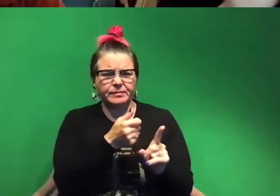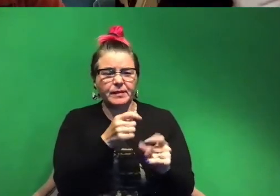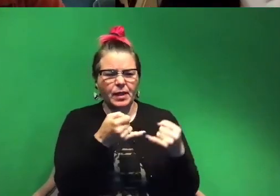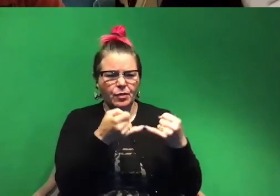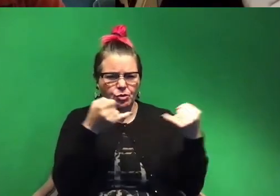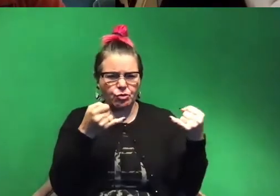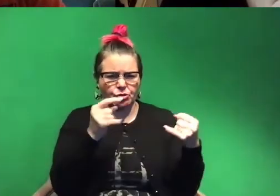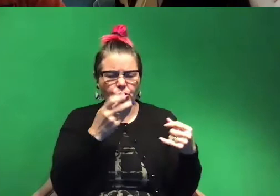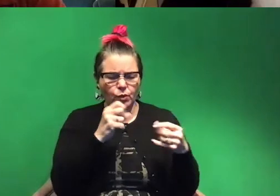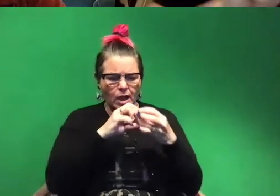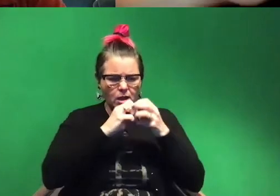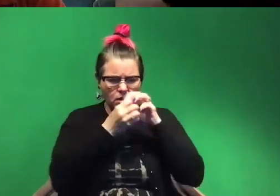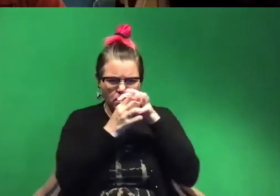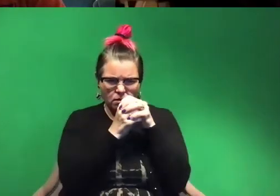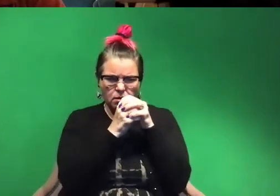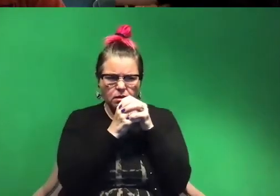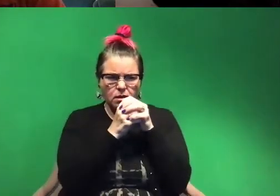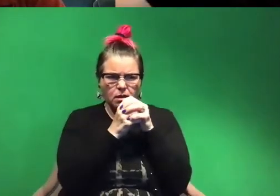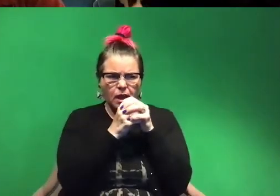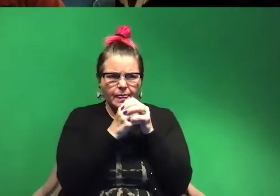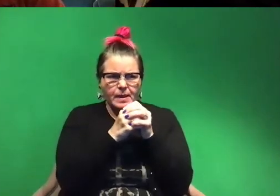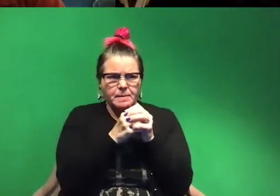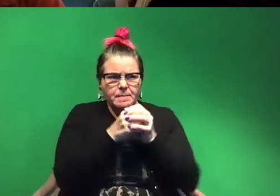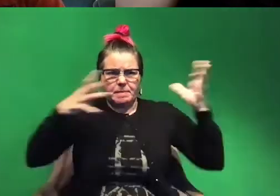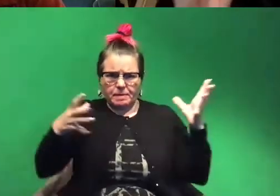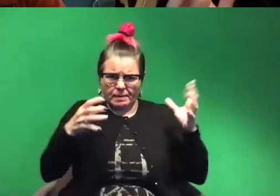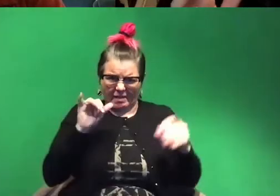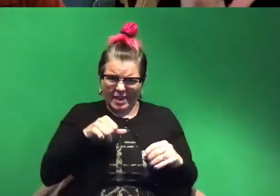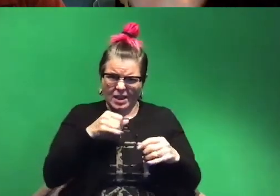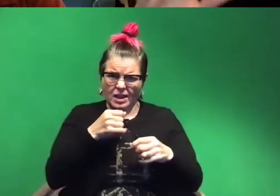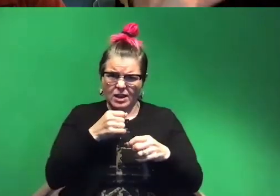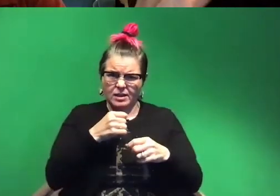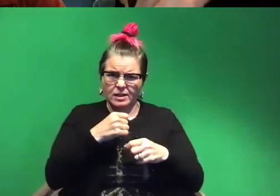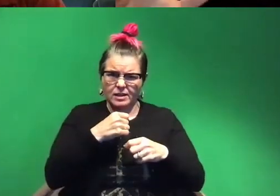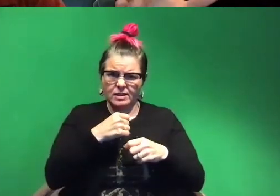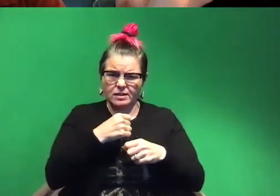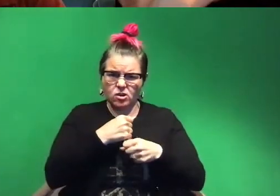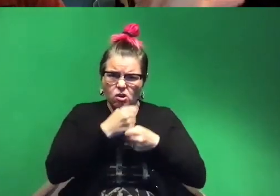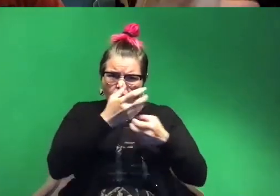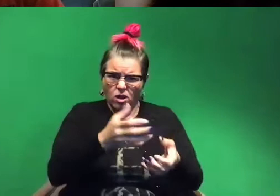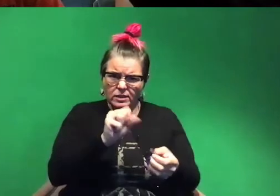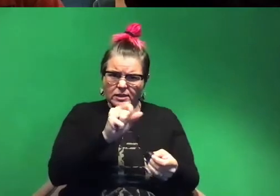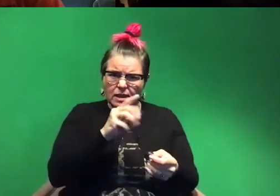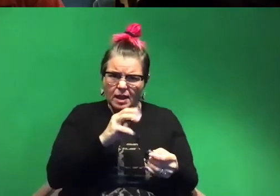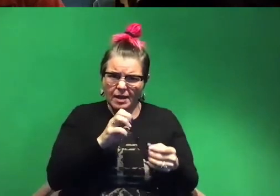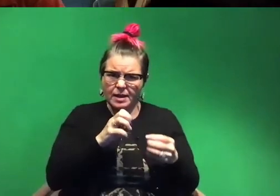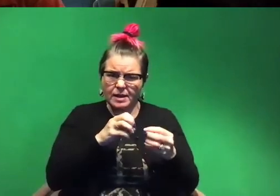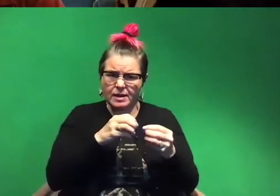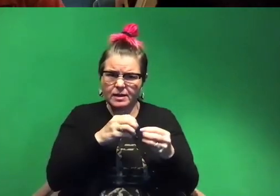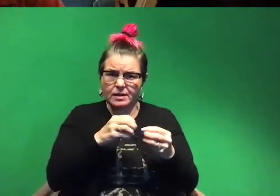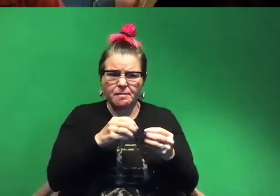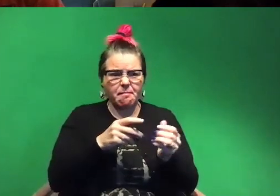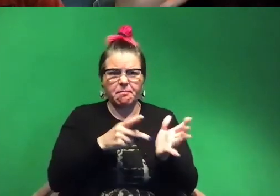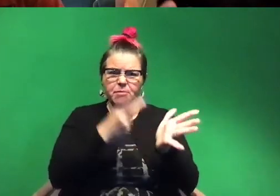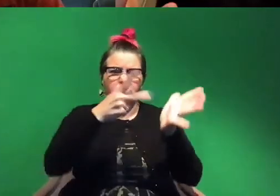so tightly wound and then unspools, is that how this animal can make slime multiple times its